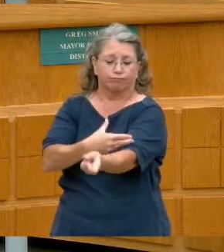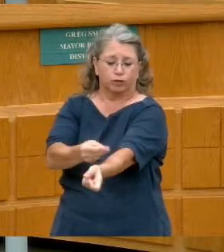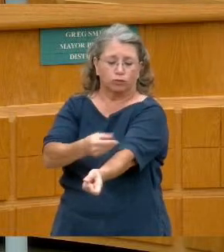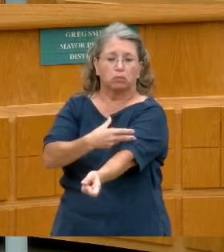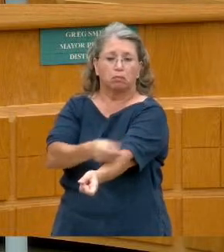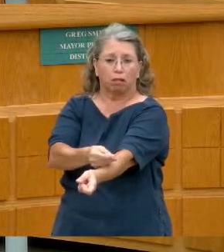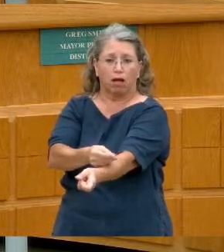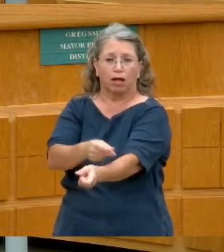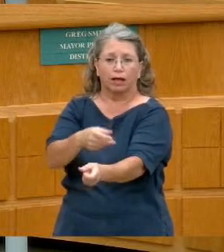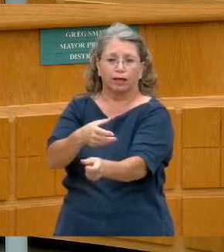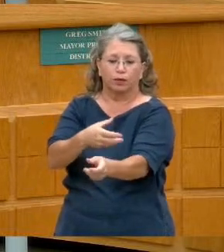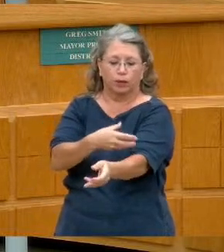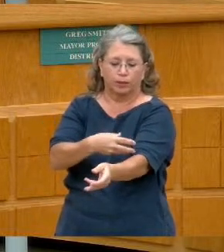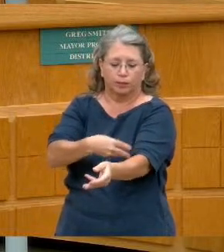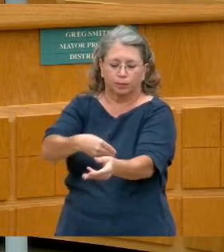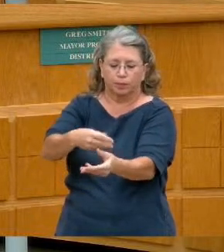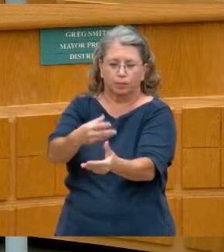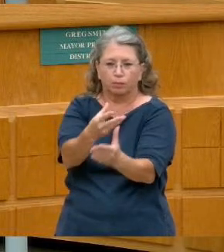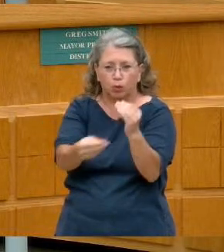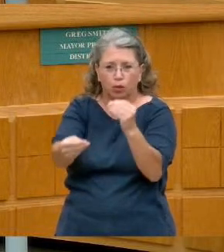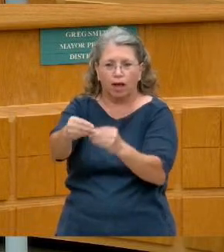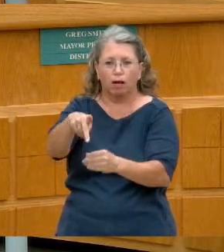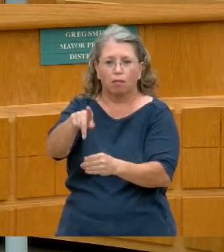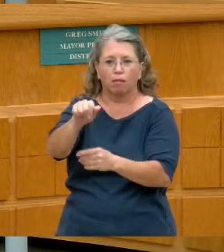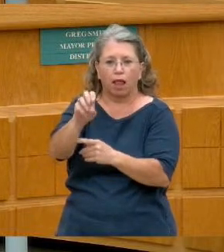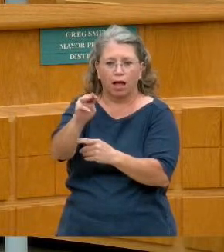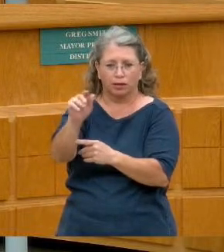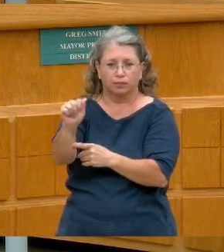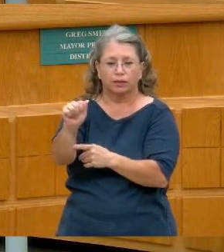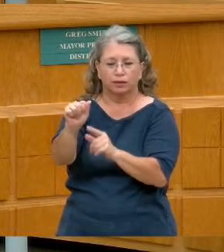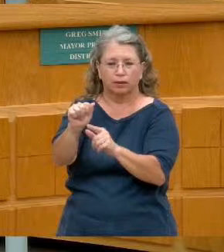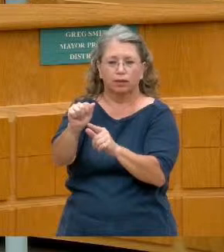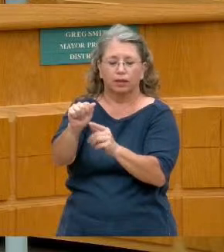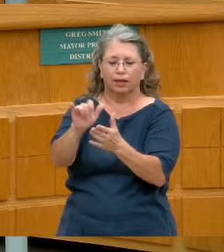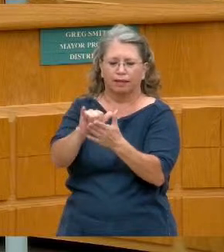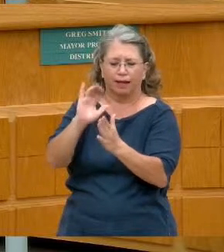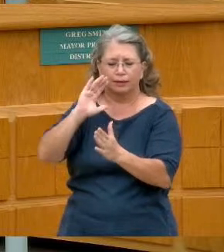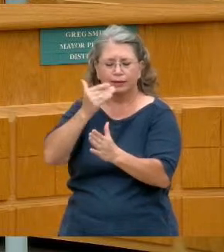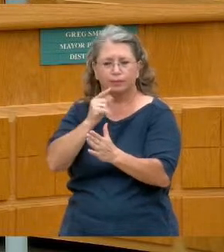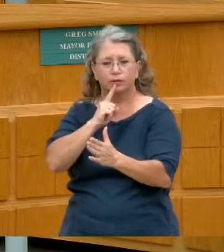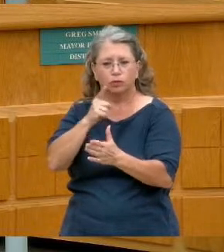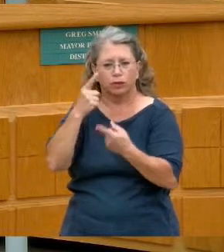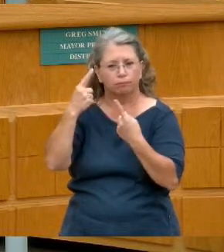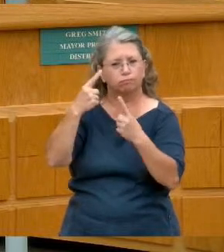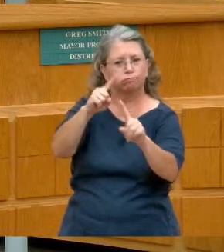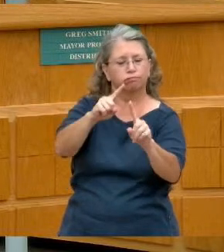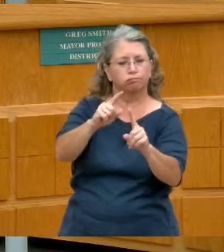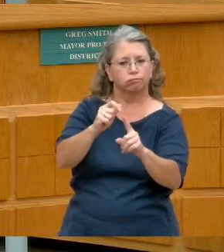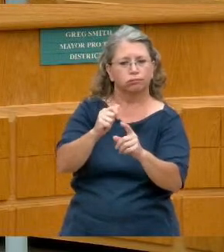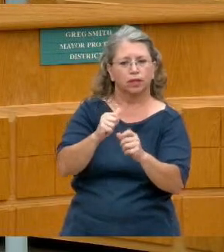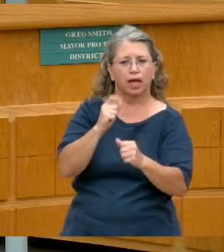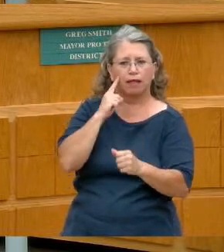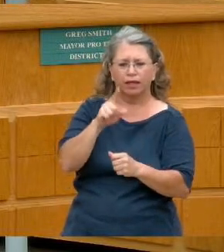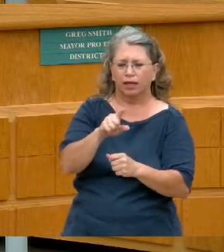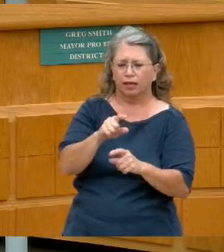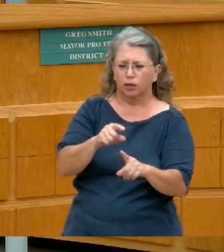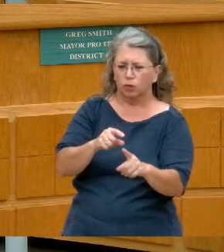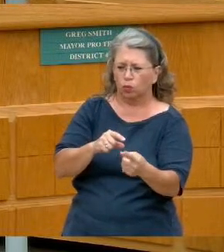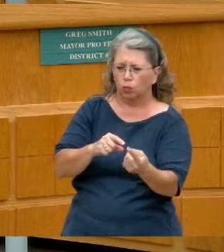very effective in sick patients. I think one donor actually can do 800